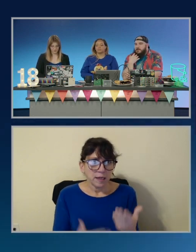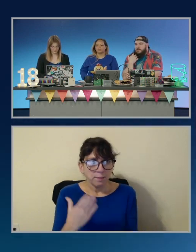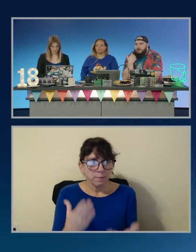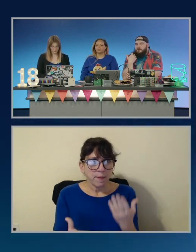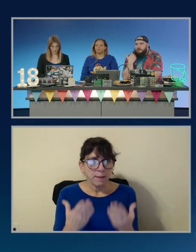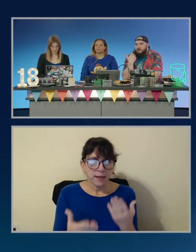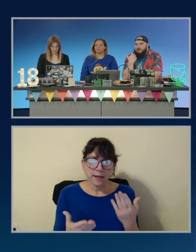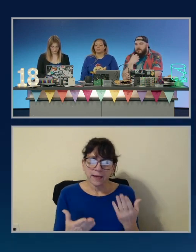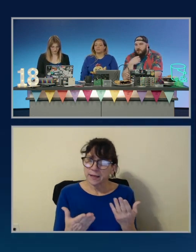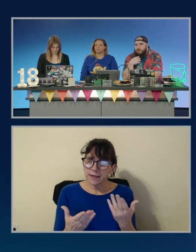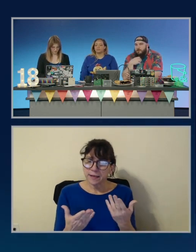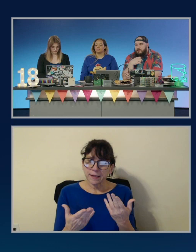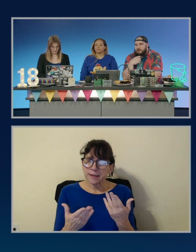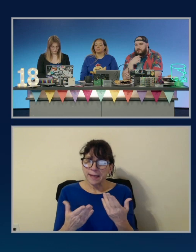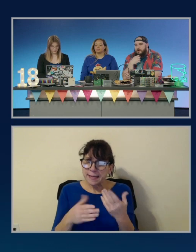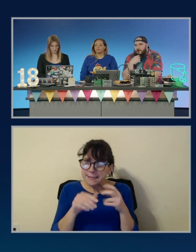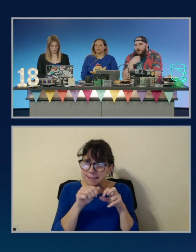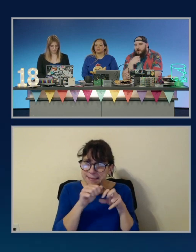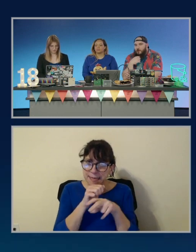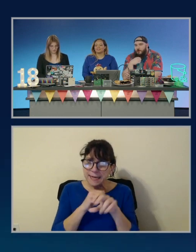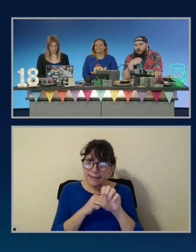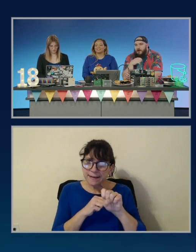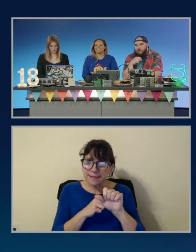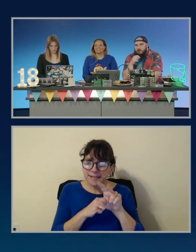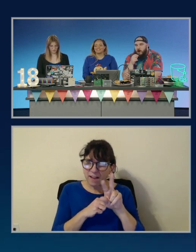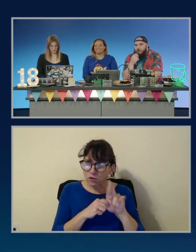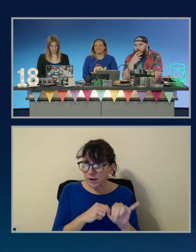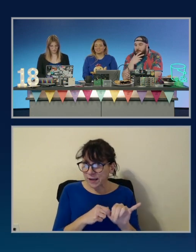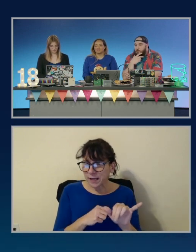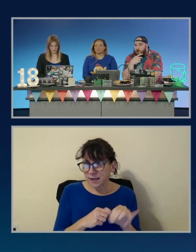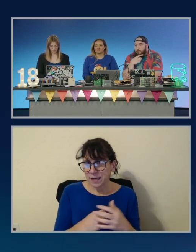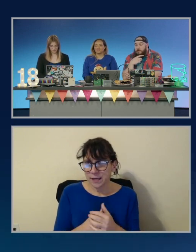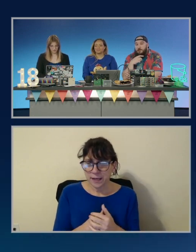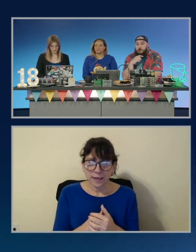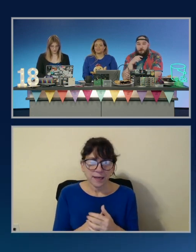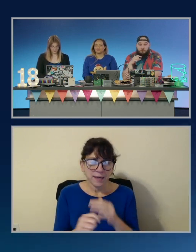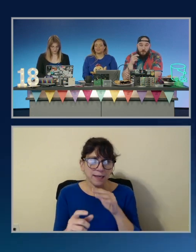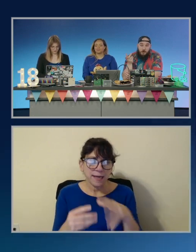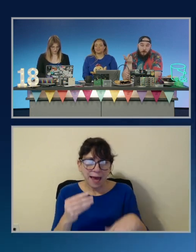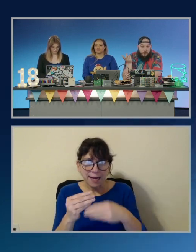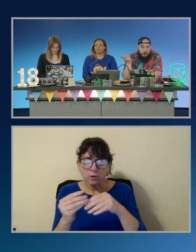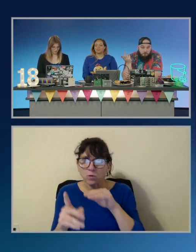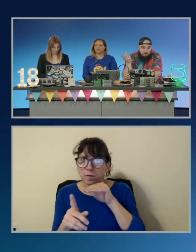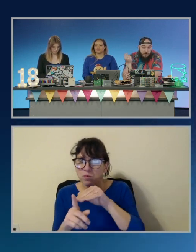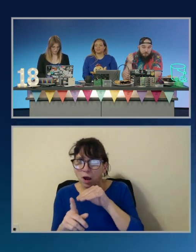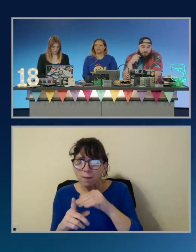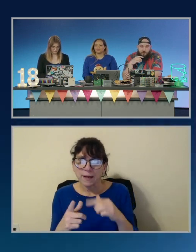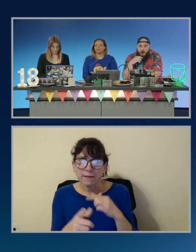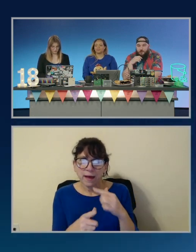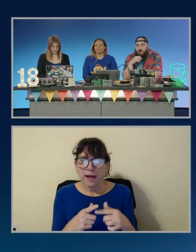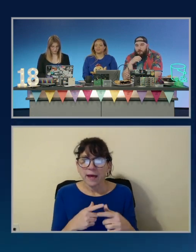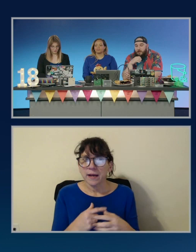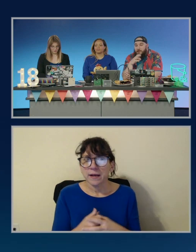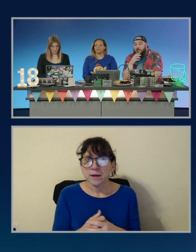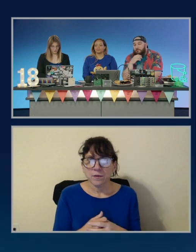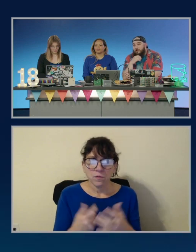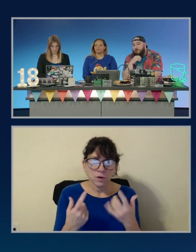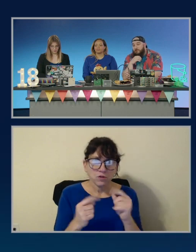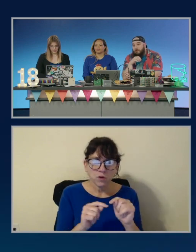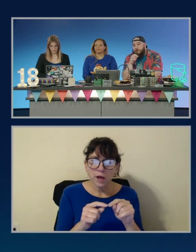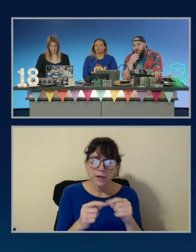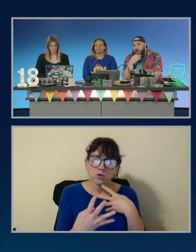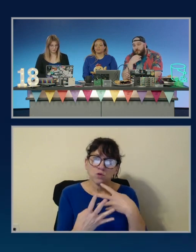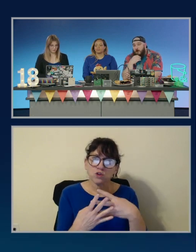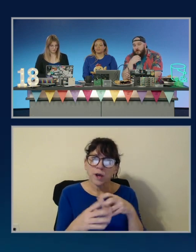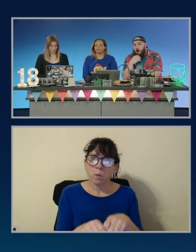sneak the savory bit through your kind of a prompt, and we're going to potentially try to jailbreak it. Let's see